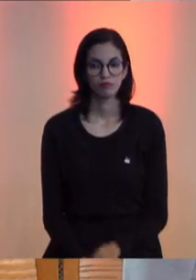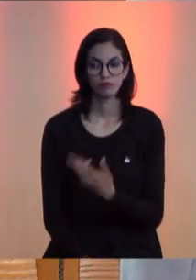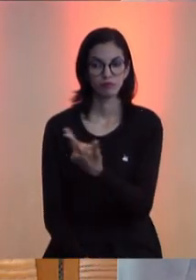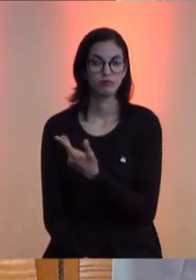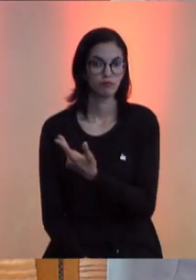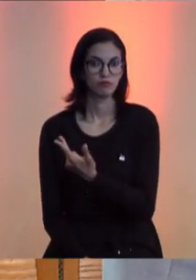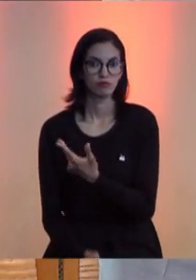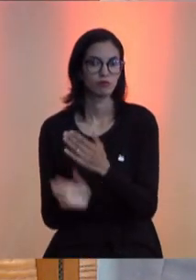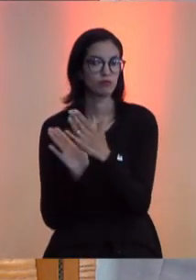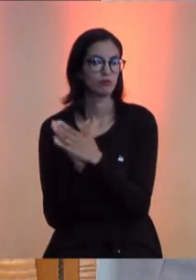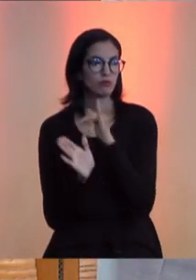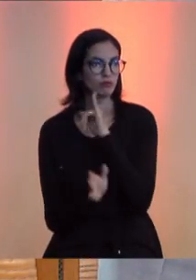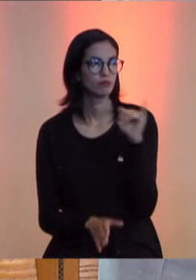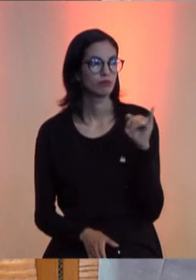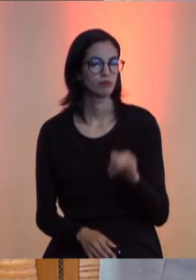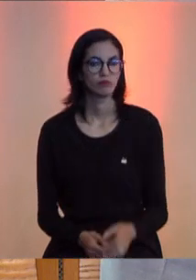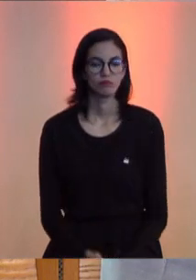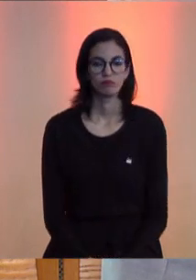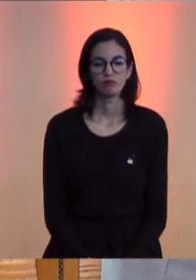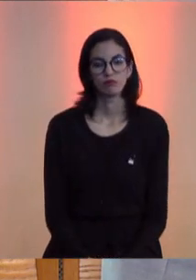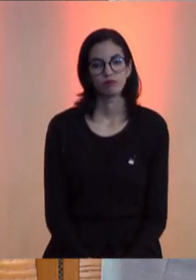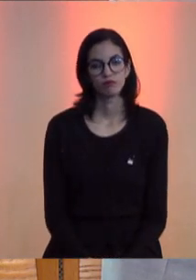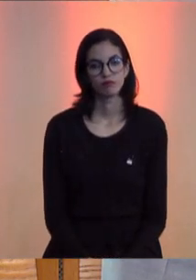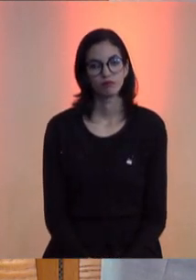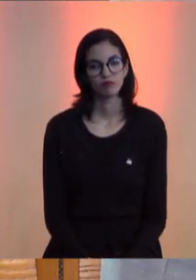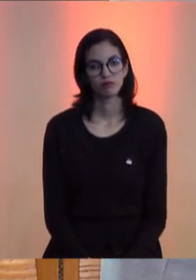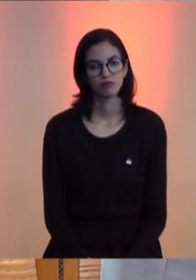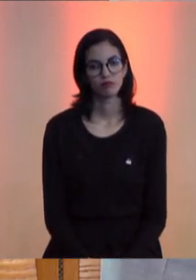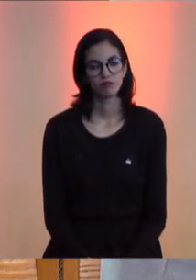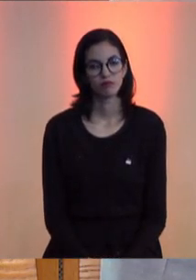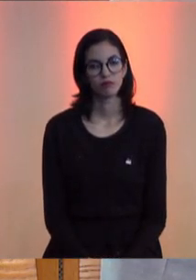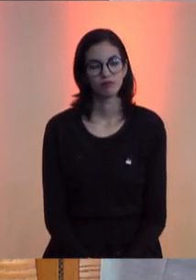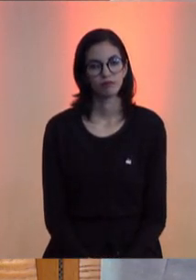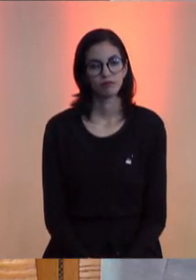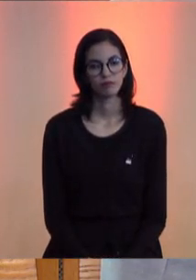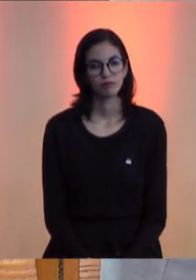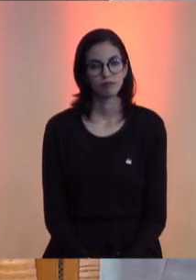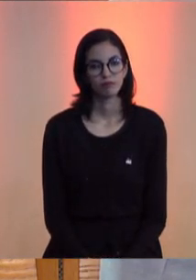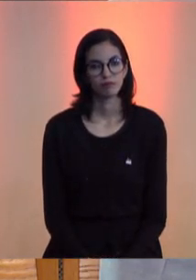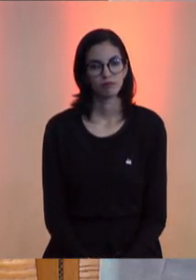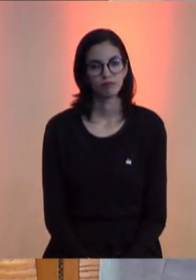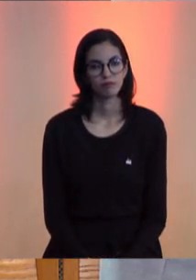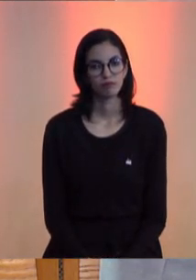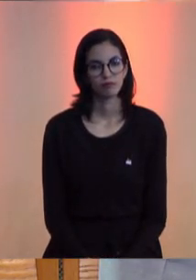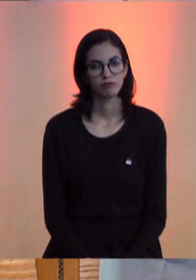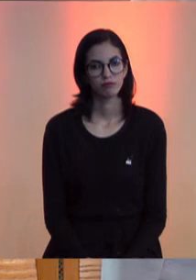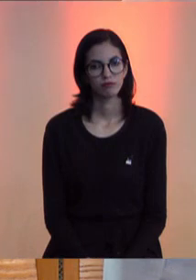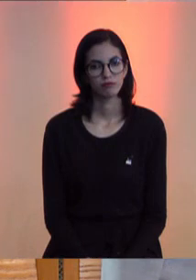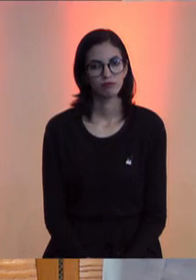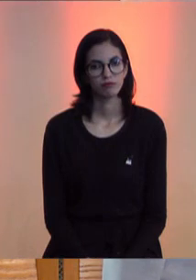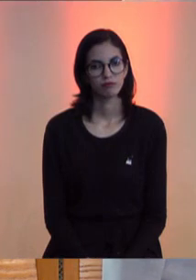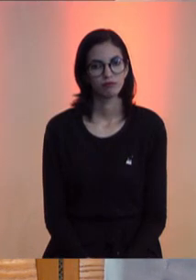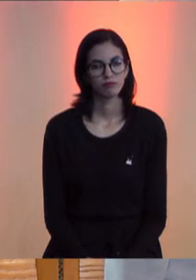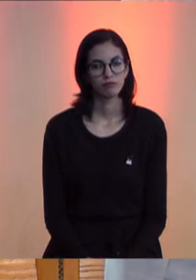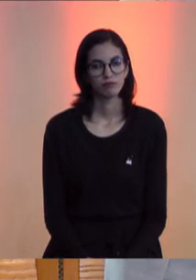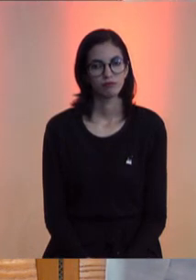rey Nabucodonosor. But if not, we will not worship your image.